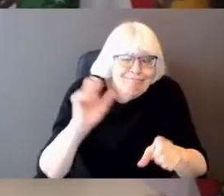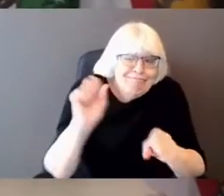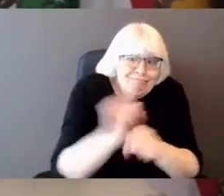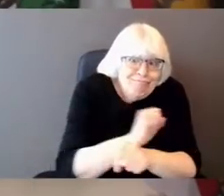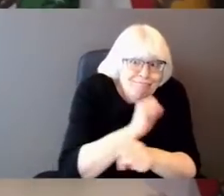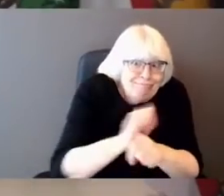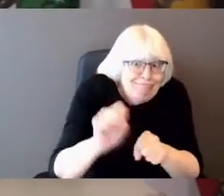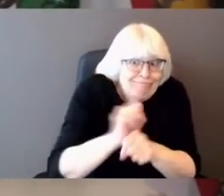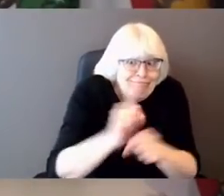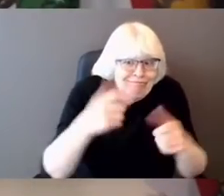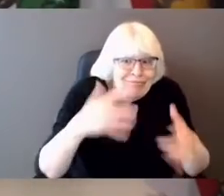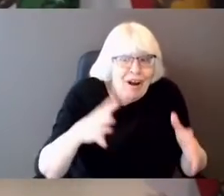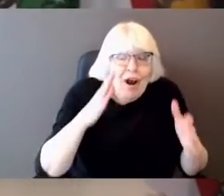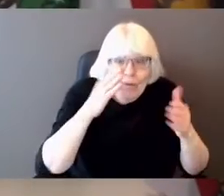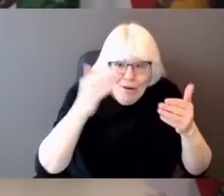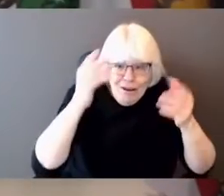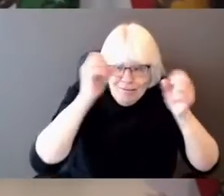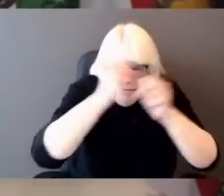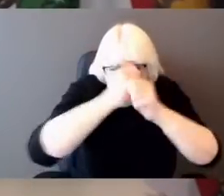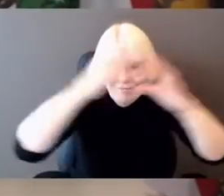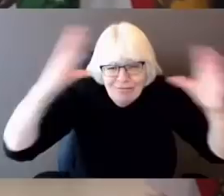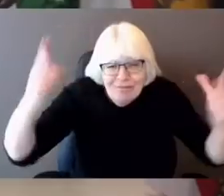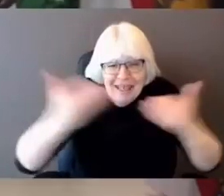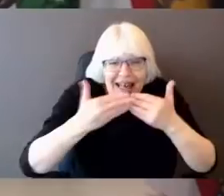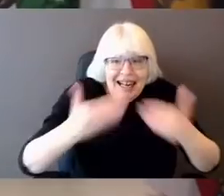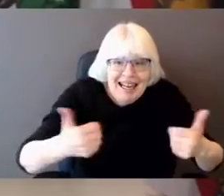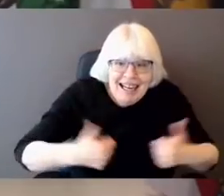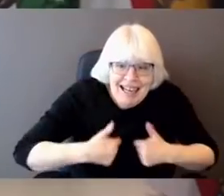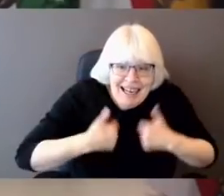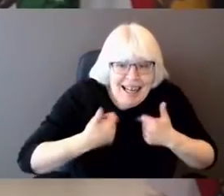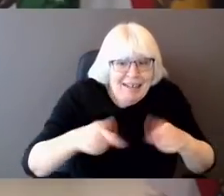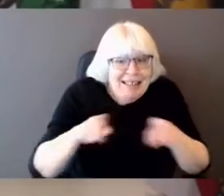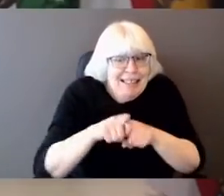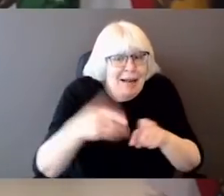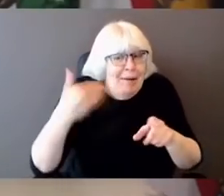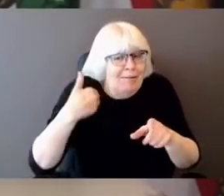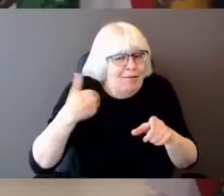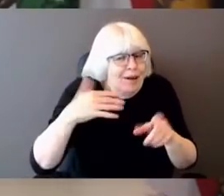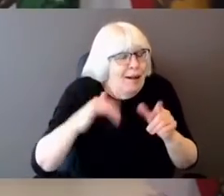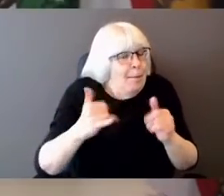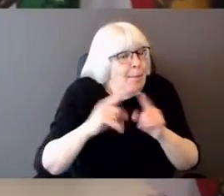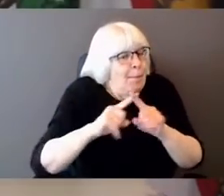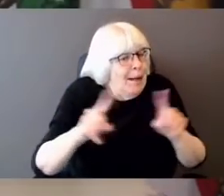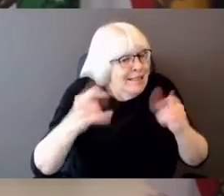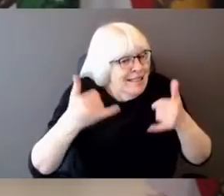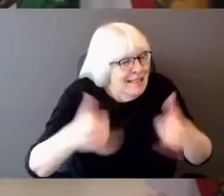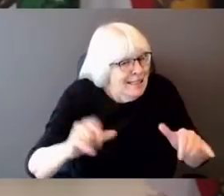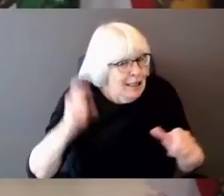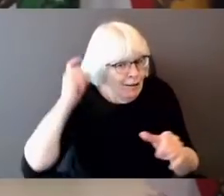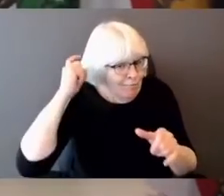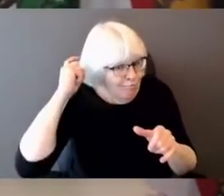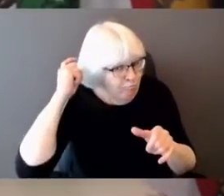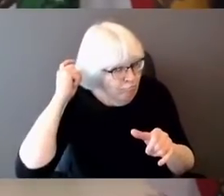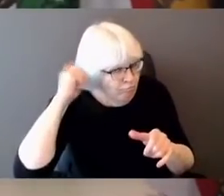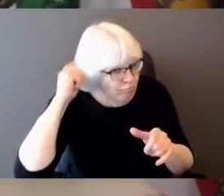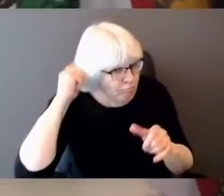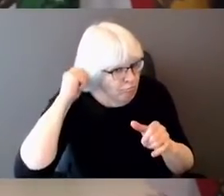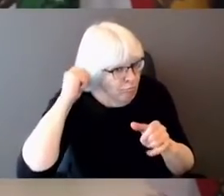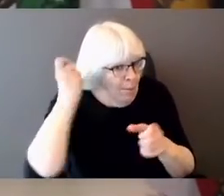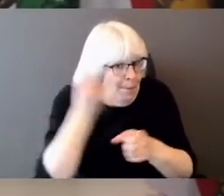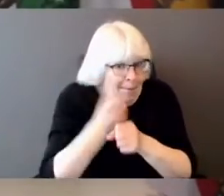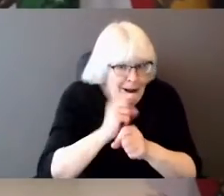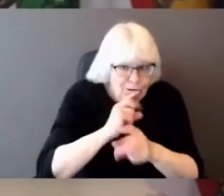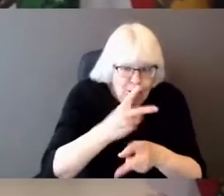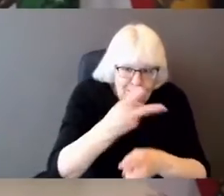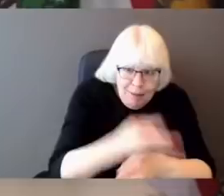used to, but a little more ever mindful of the fact we've just come through 2+ years